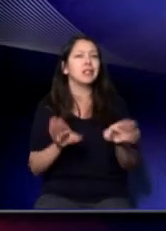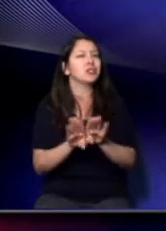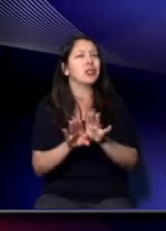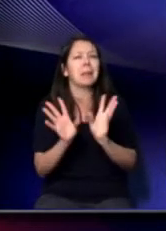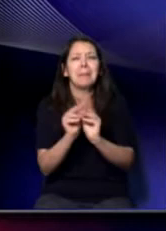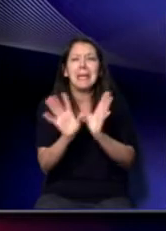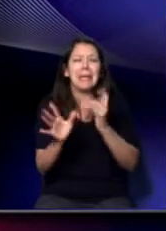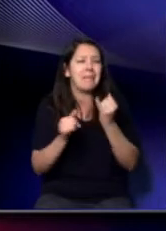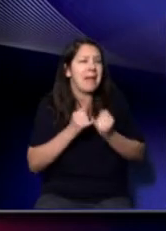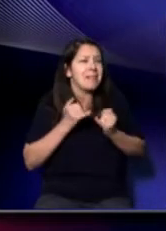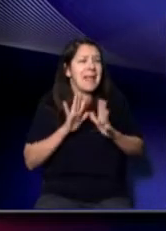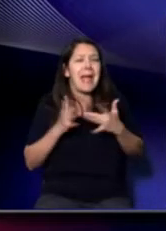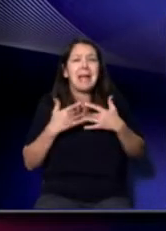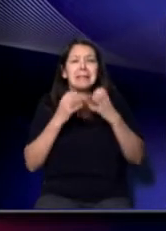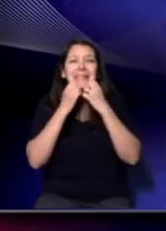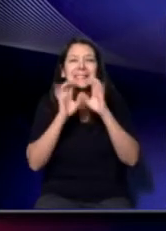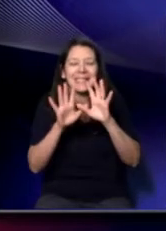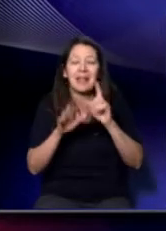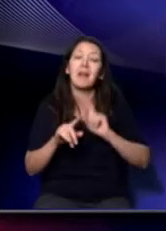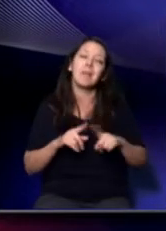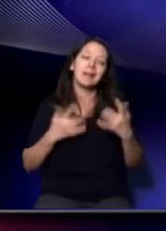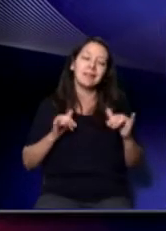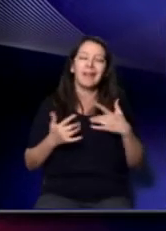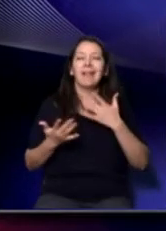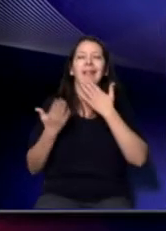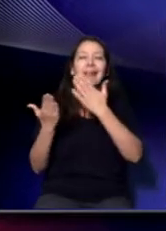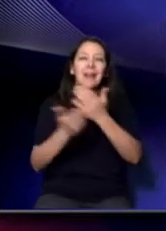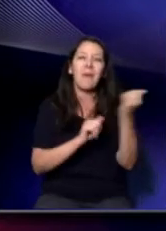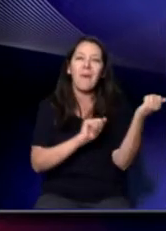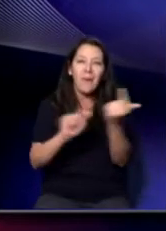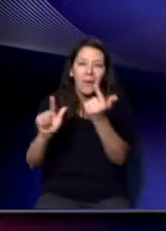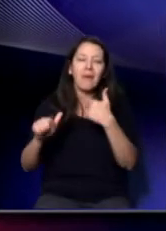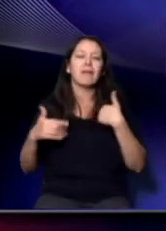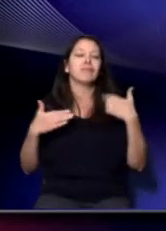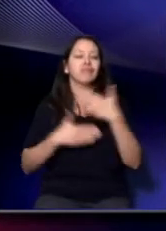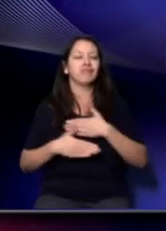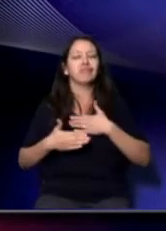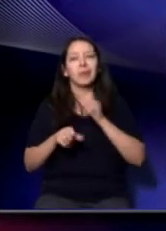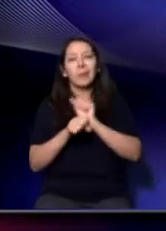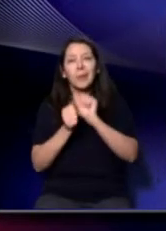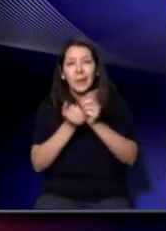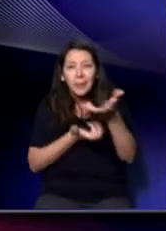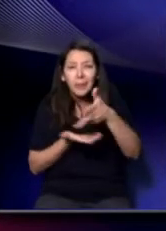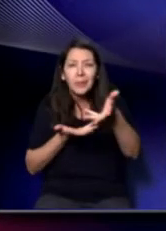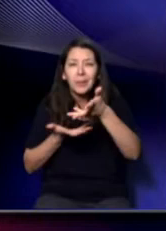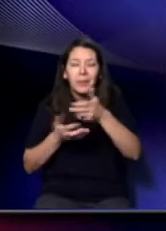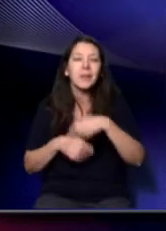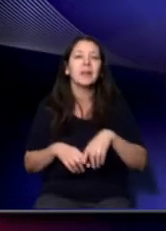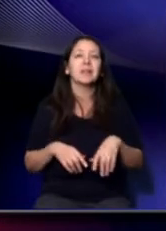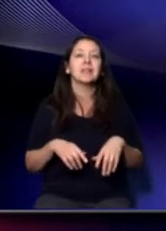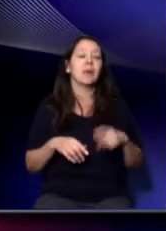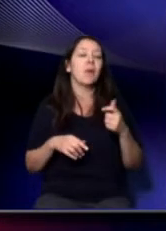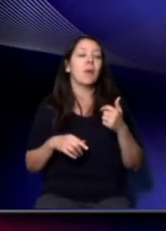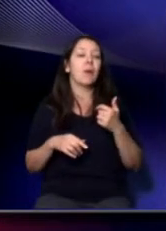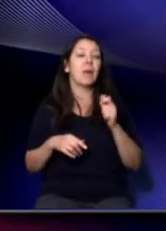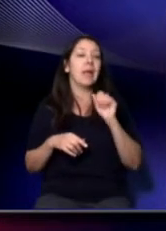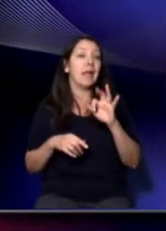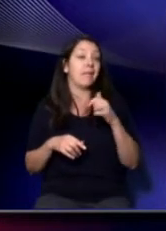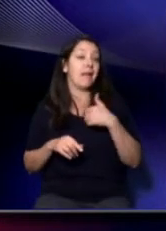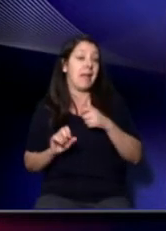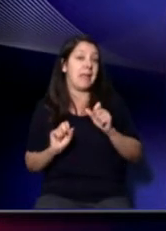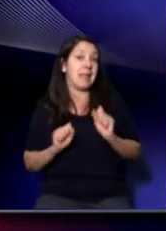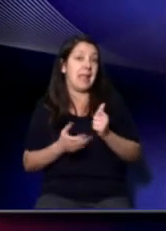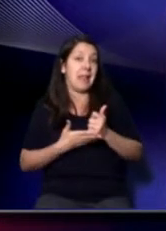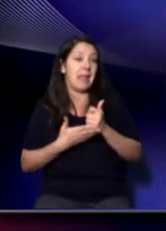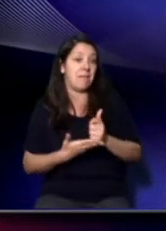But I do want to thank all of you so much. It was such a pleasure with working with all of you. If there's anything I can ever do for the board on